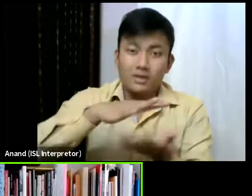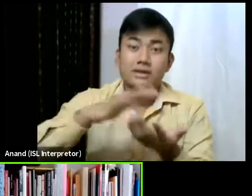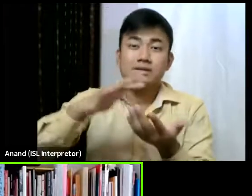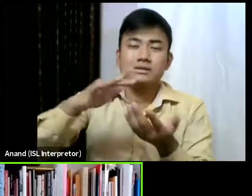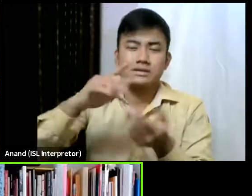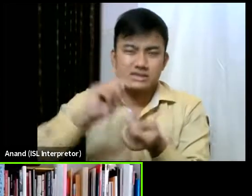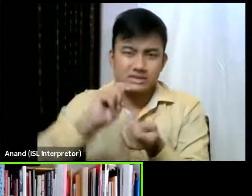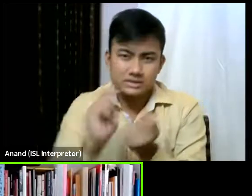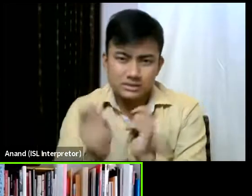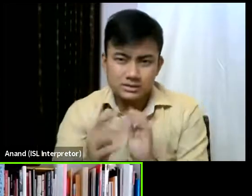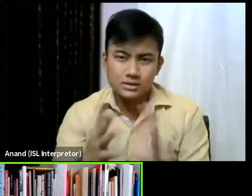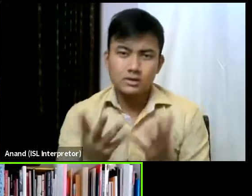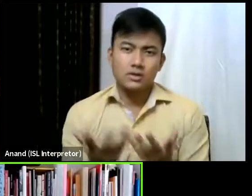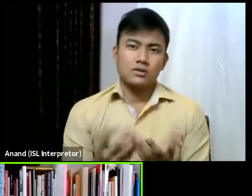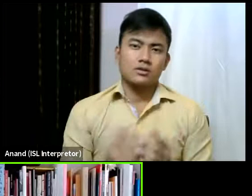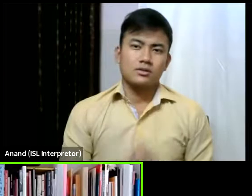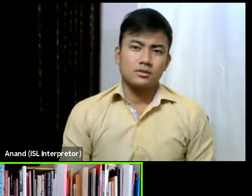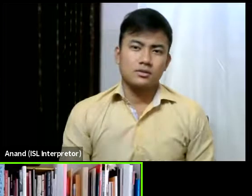It's not like